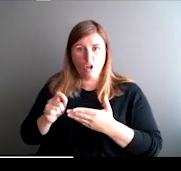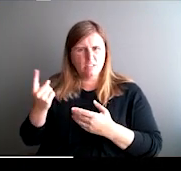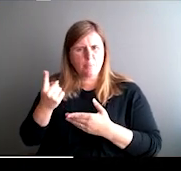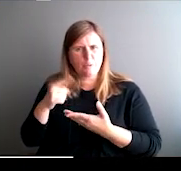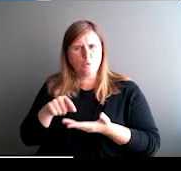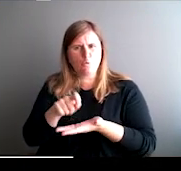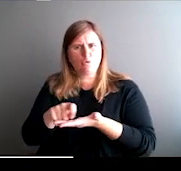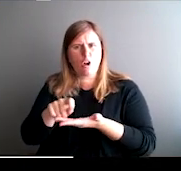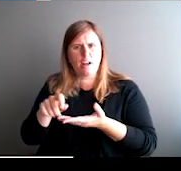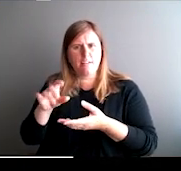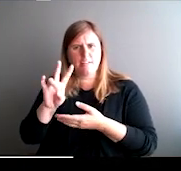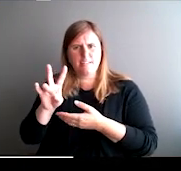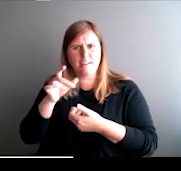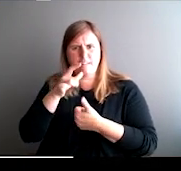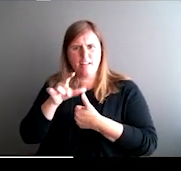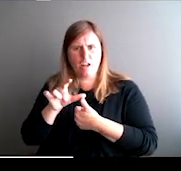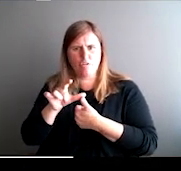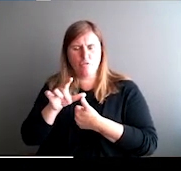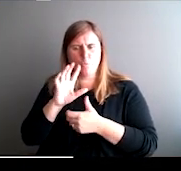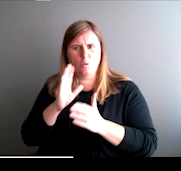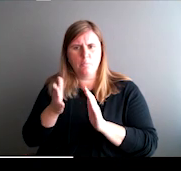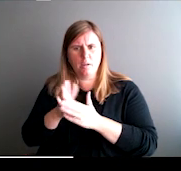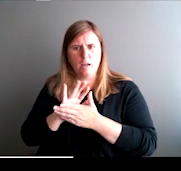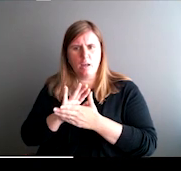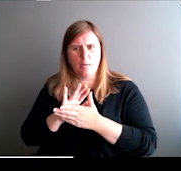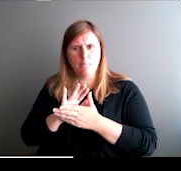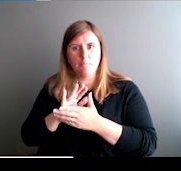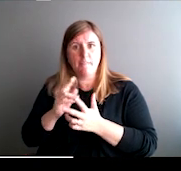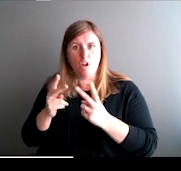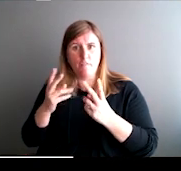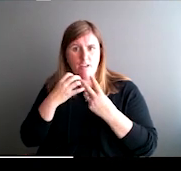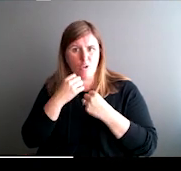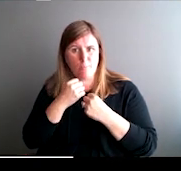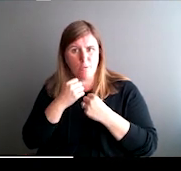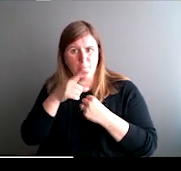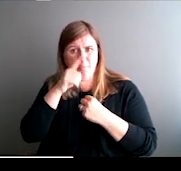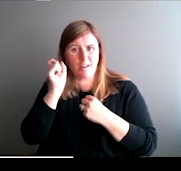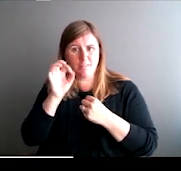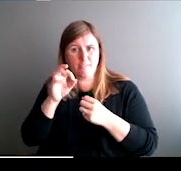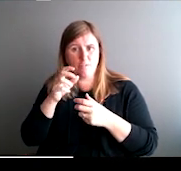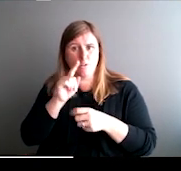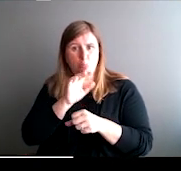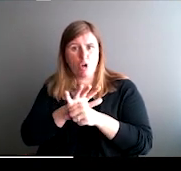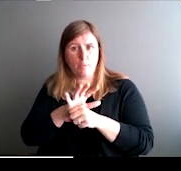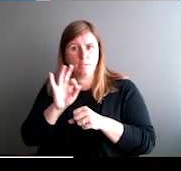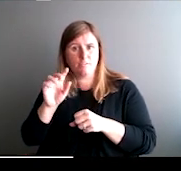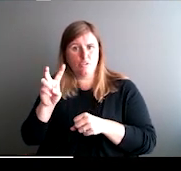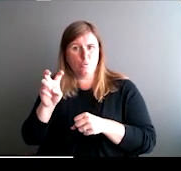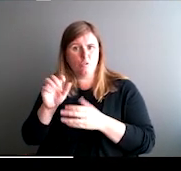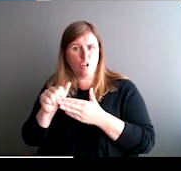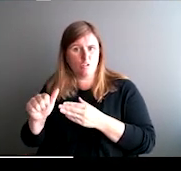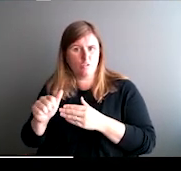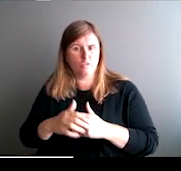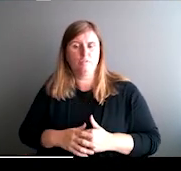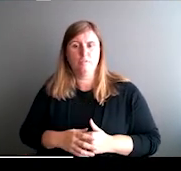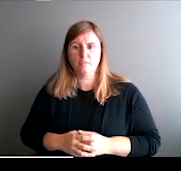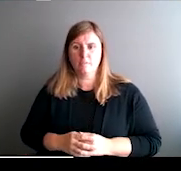write those 7 letters would become valuable because of the promised $200.